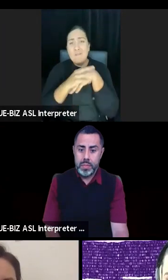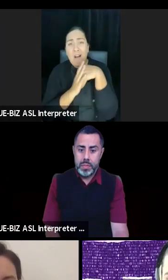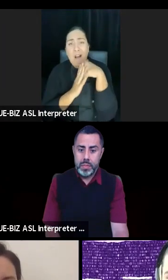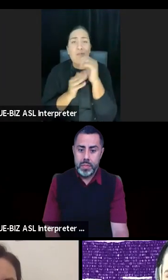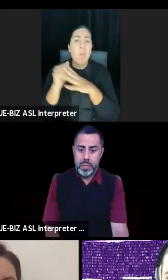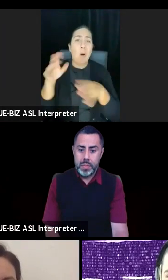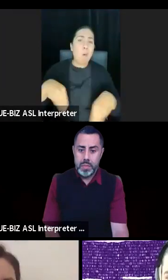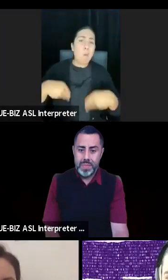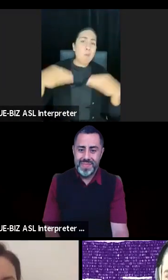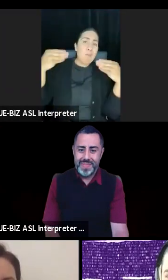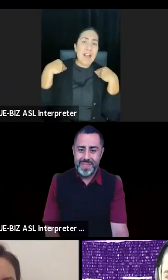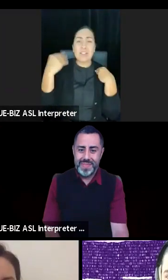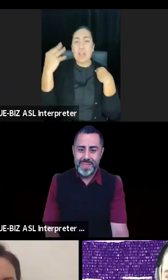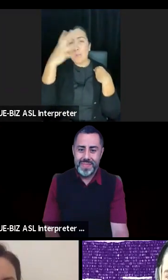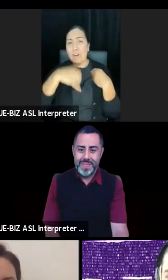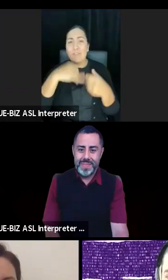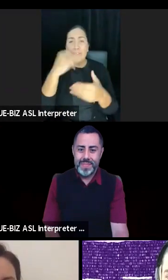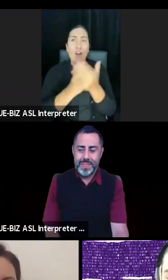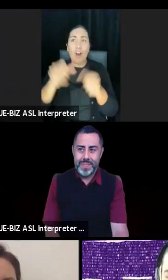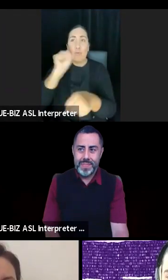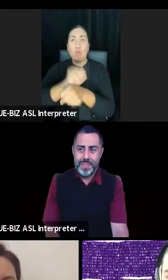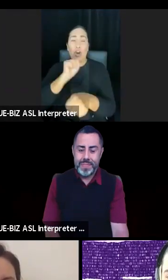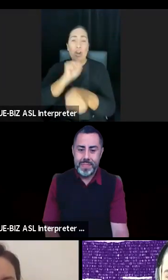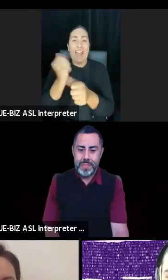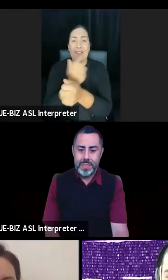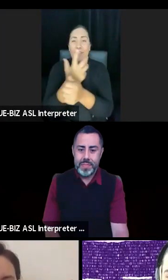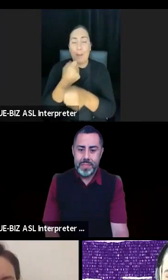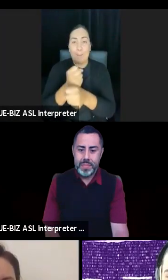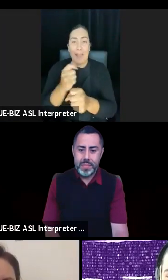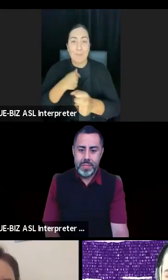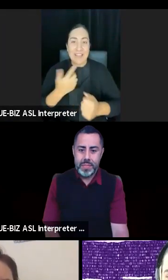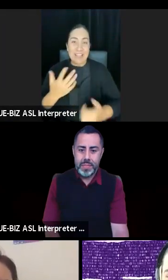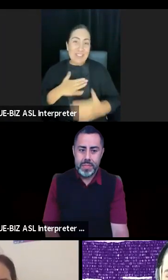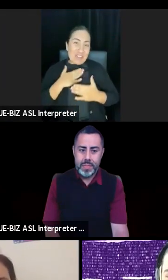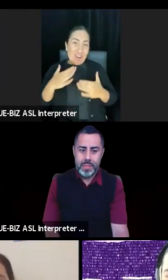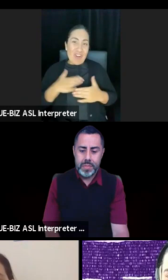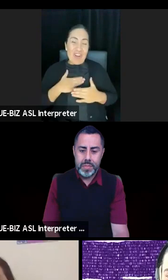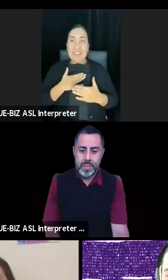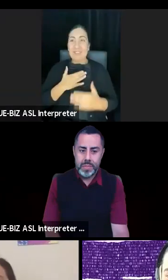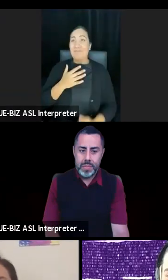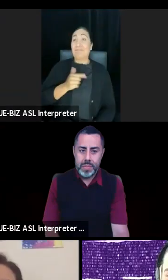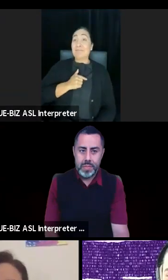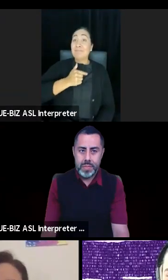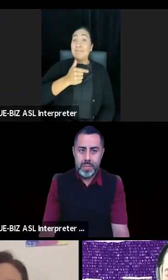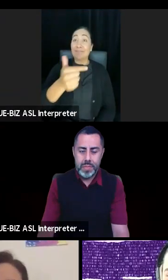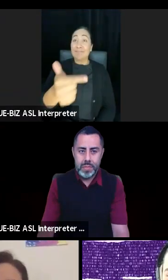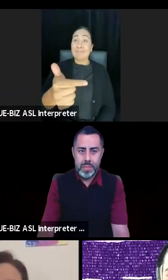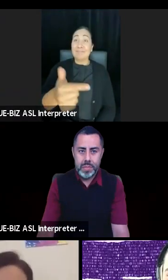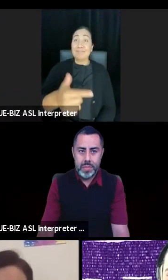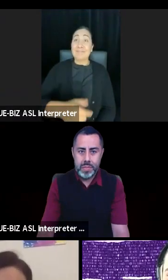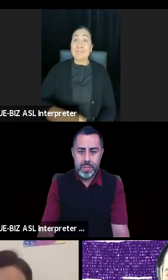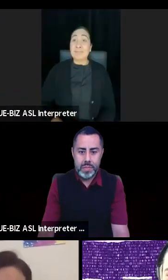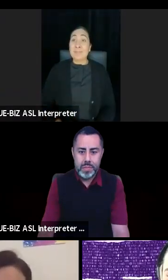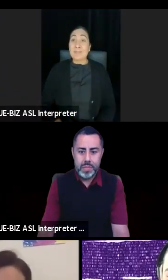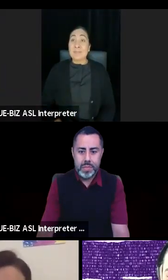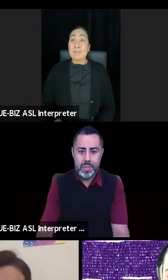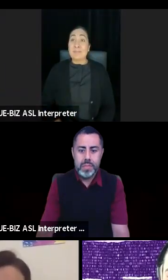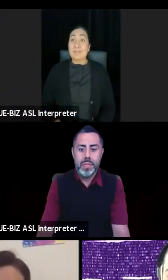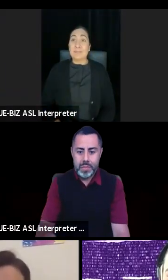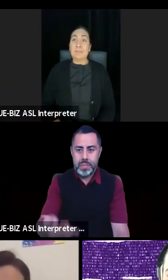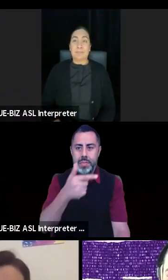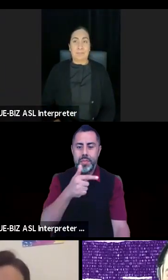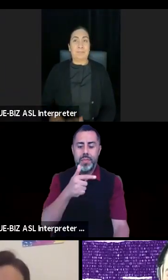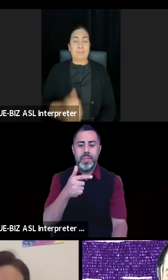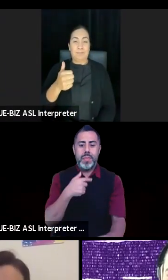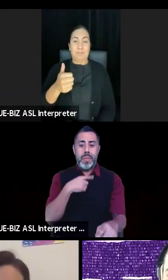beautiful artwork and all of the things that bring me joy. I can't turn in a direction without seeing something or being able to reach for something that